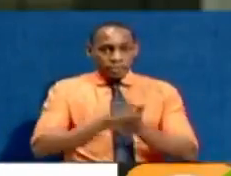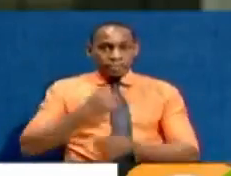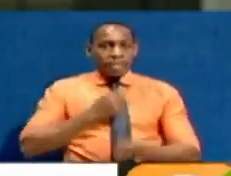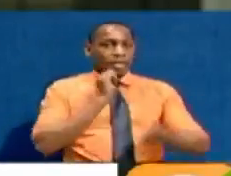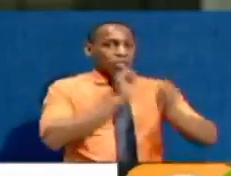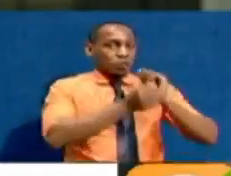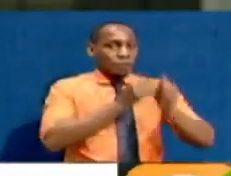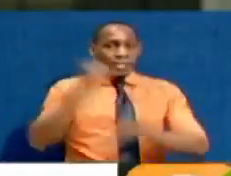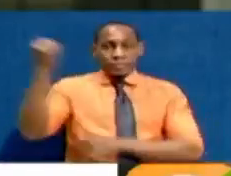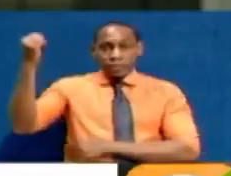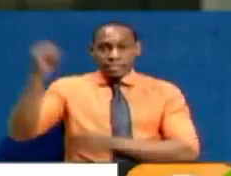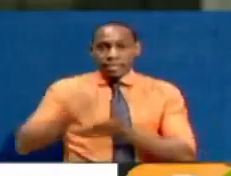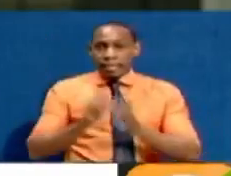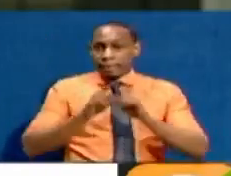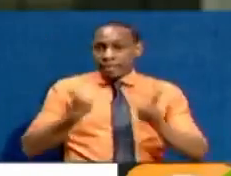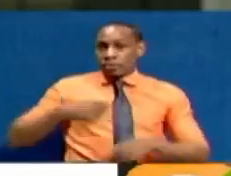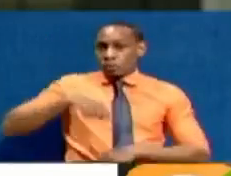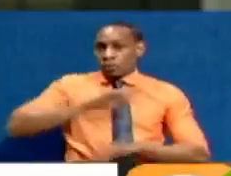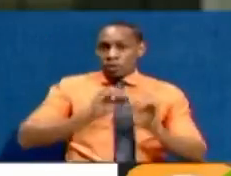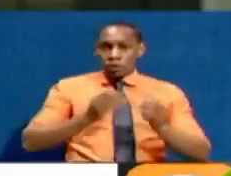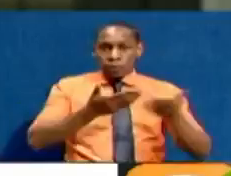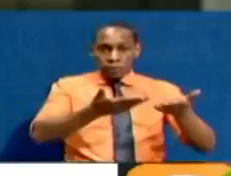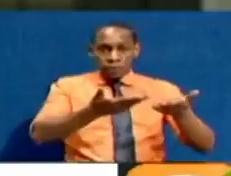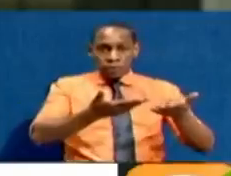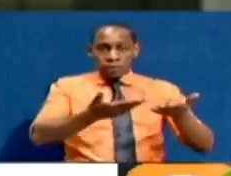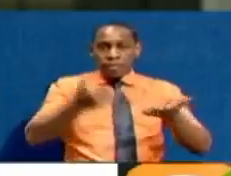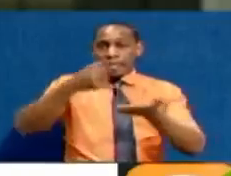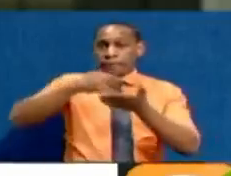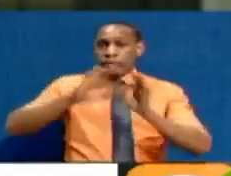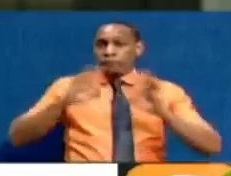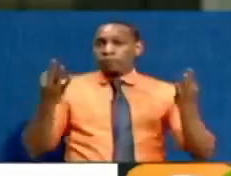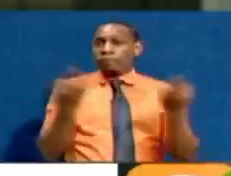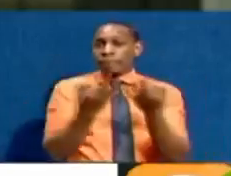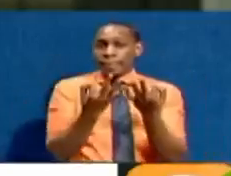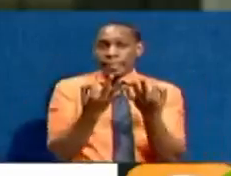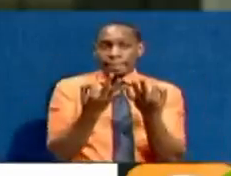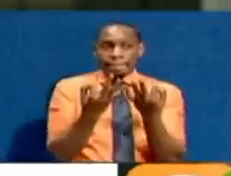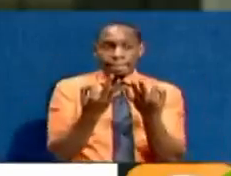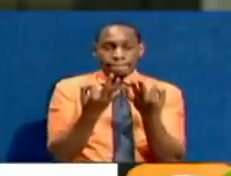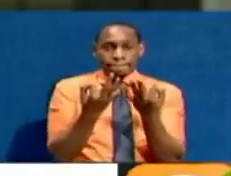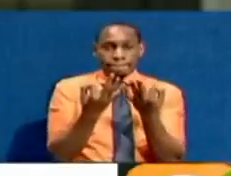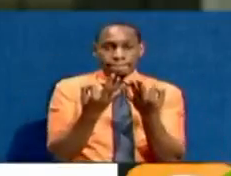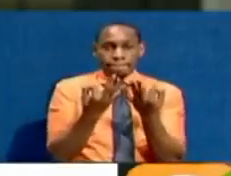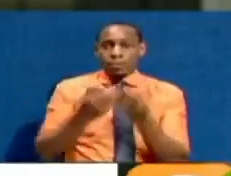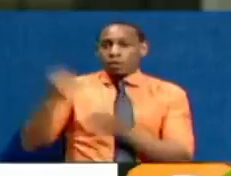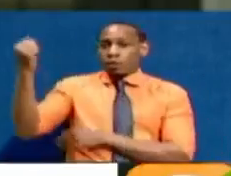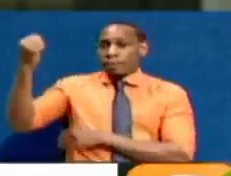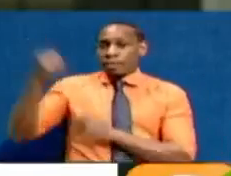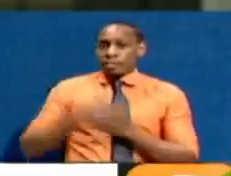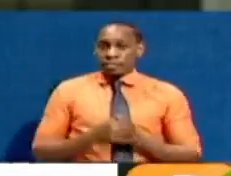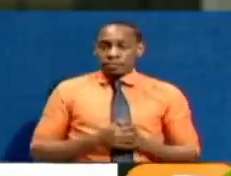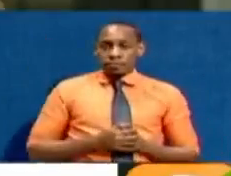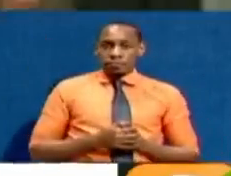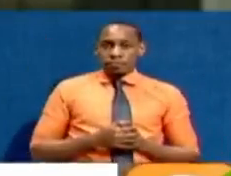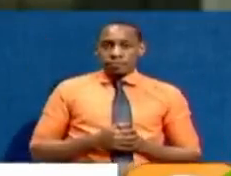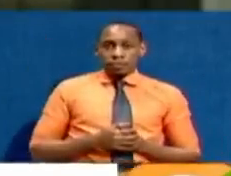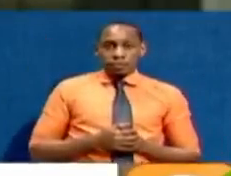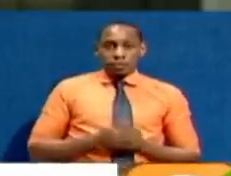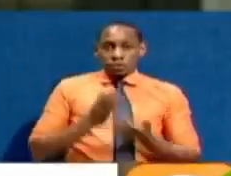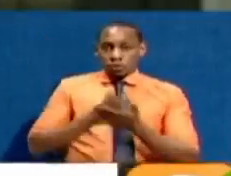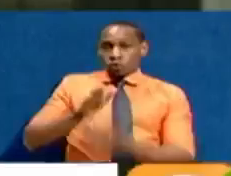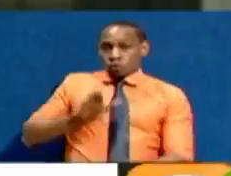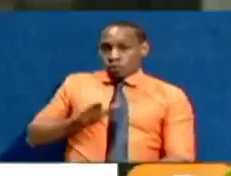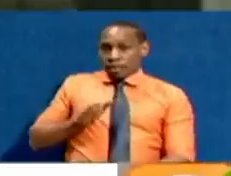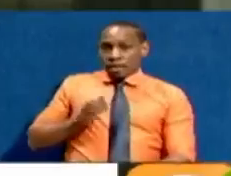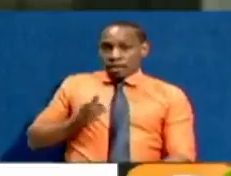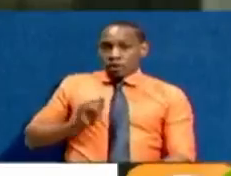compete in politics. But let us not bring our families to politics. Although this woman